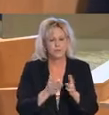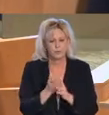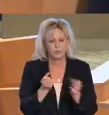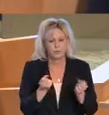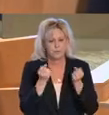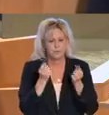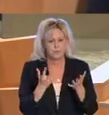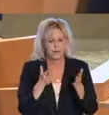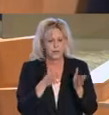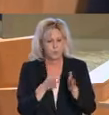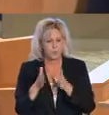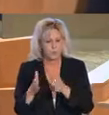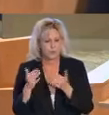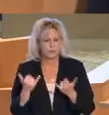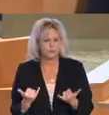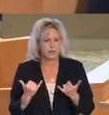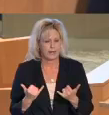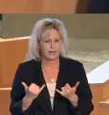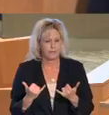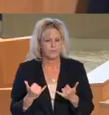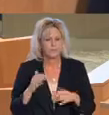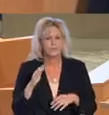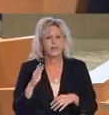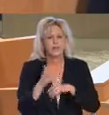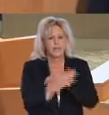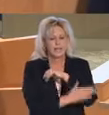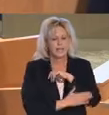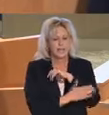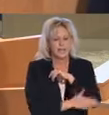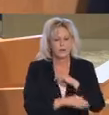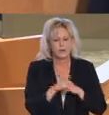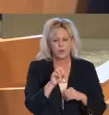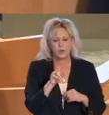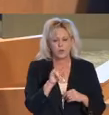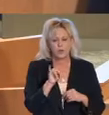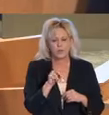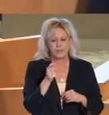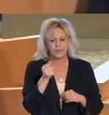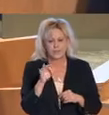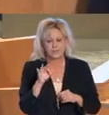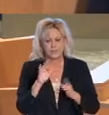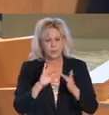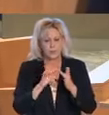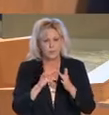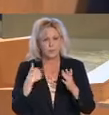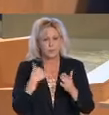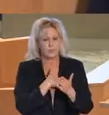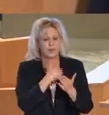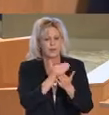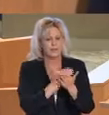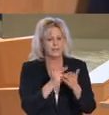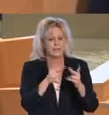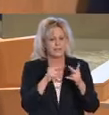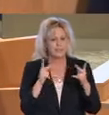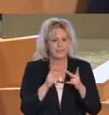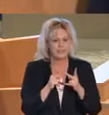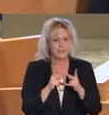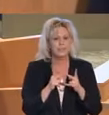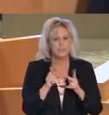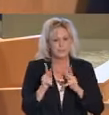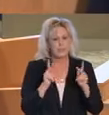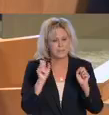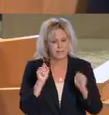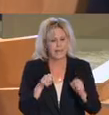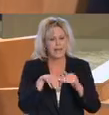multiple fronts at this point in time. On our county COVID-19 website, we list a lot of the facilities that people